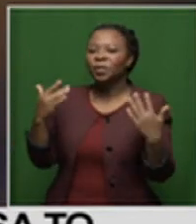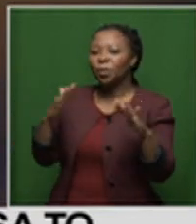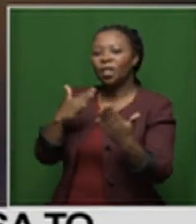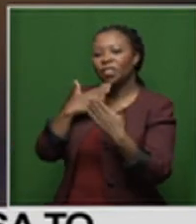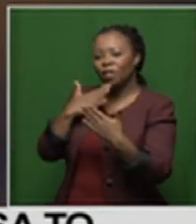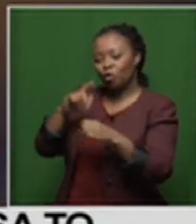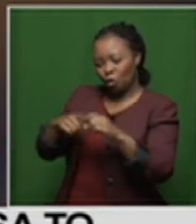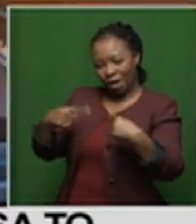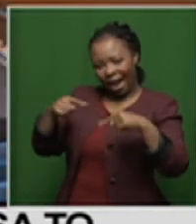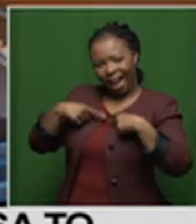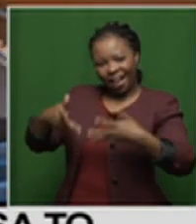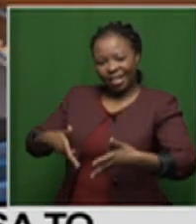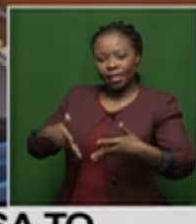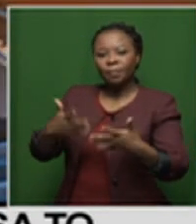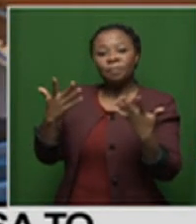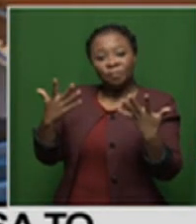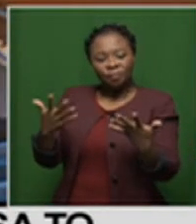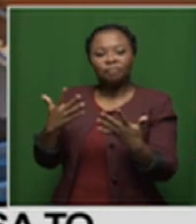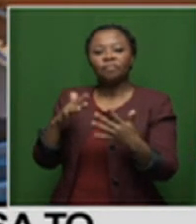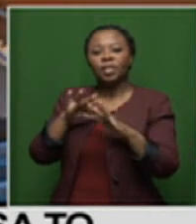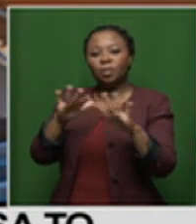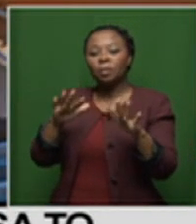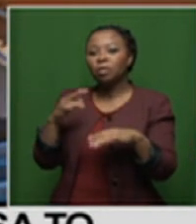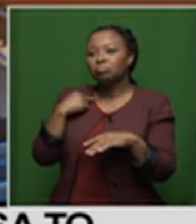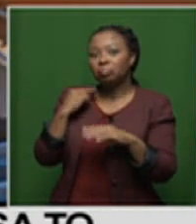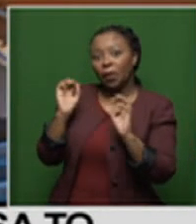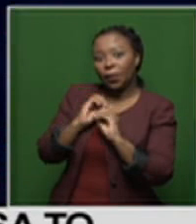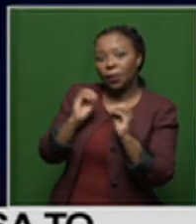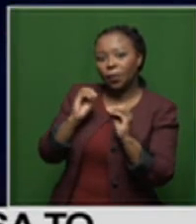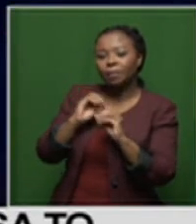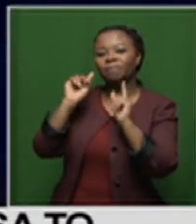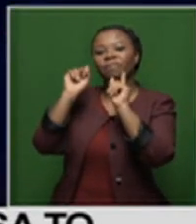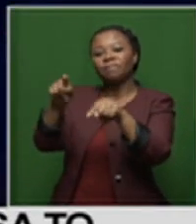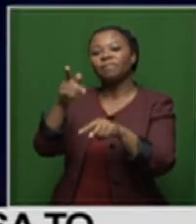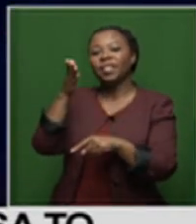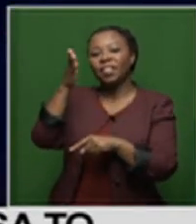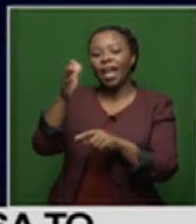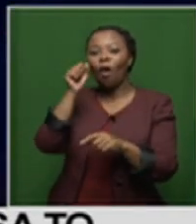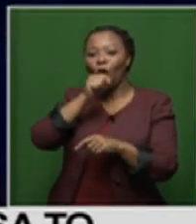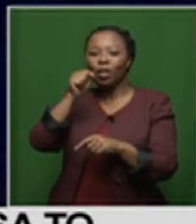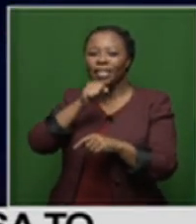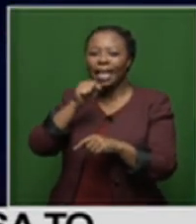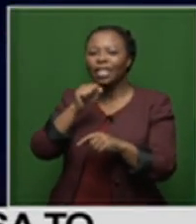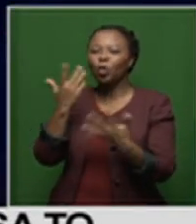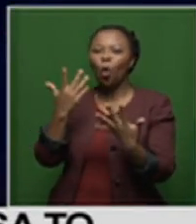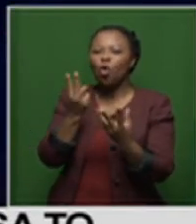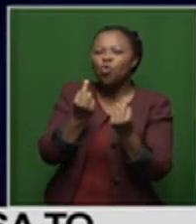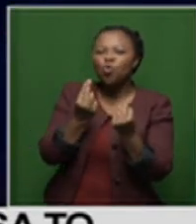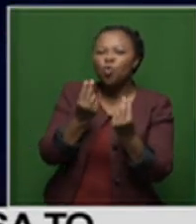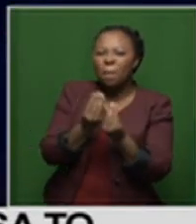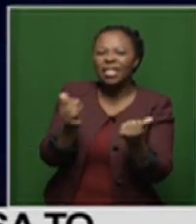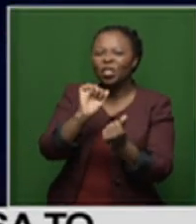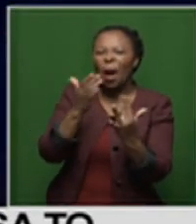much for joining us. And for those who will be unfortunate enough not to attend tomorrow's concert, how would they access, you know, your new